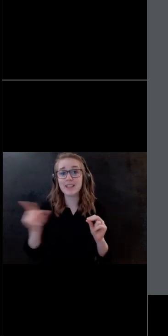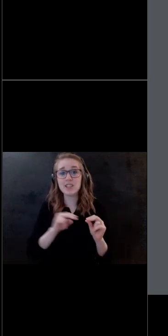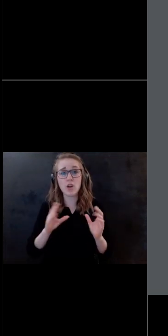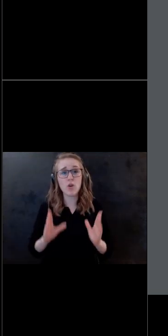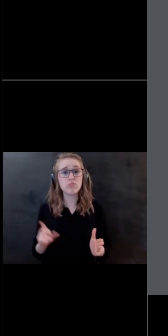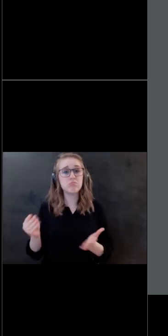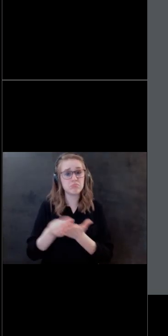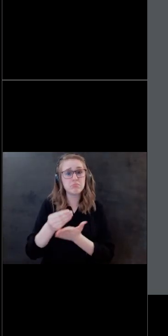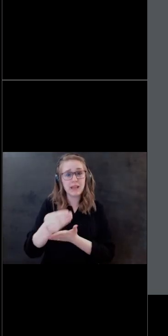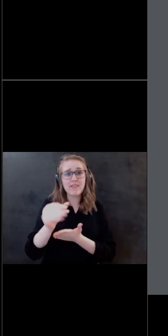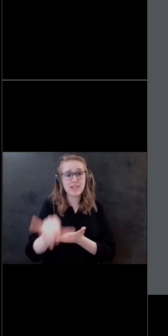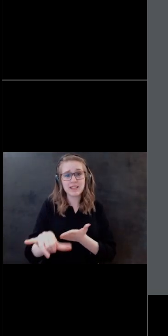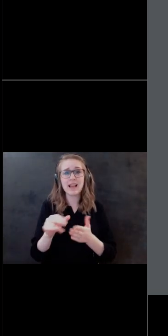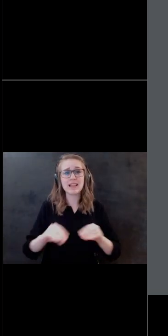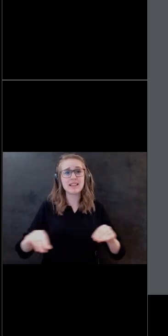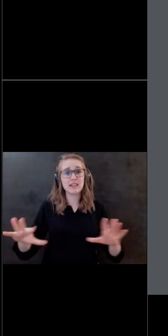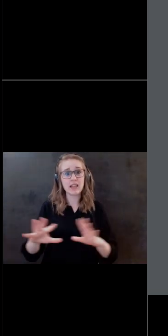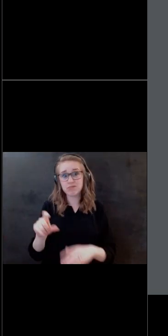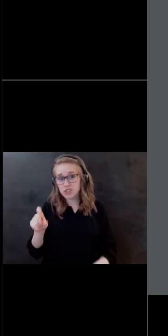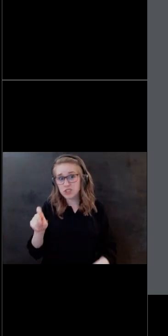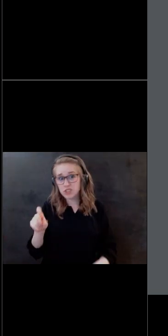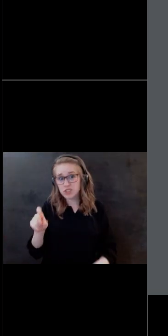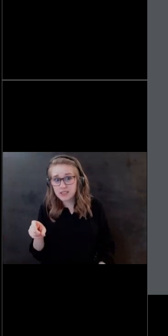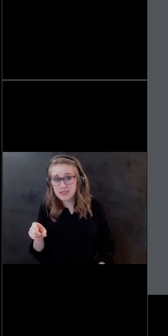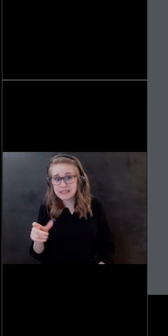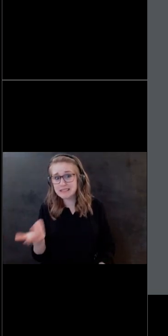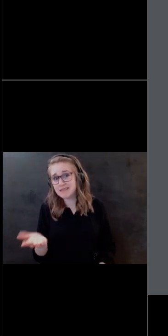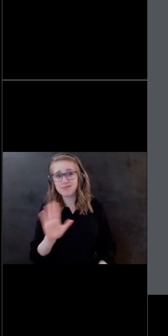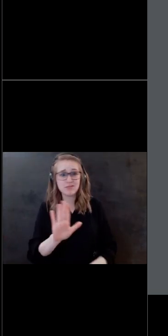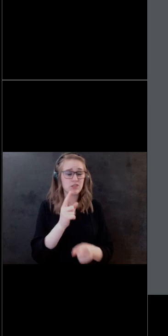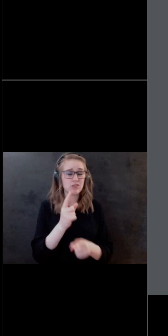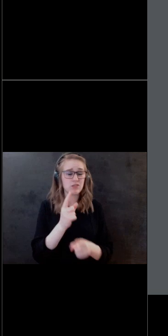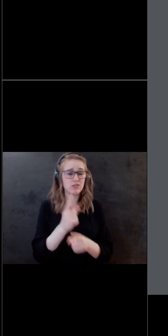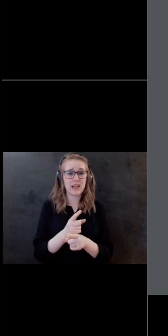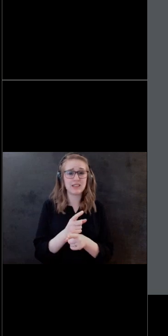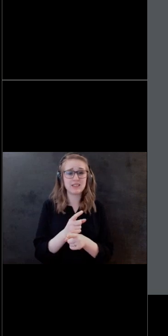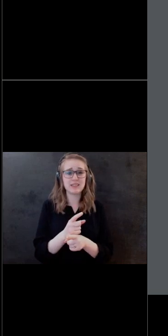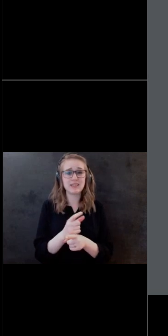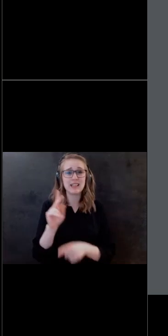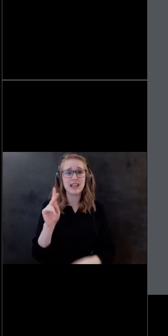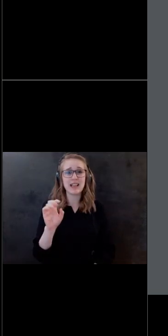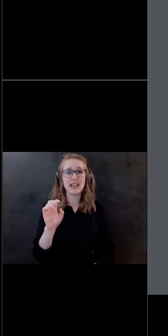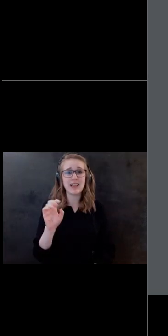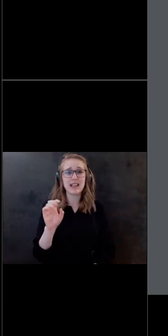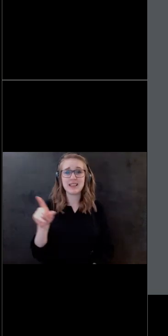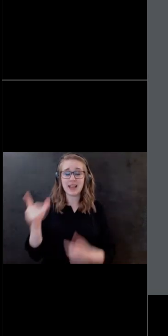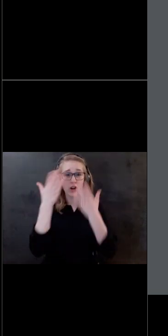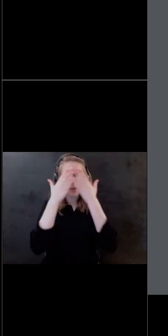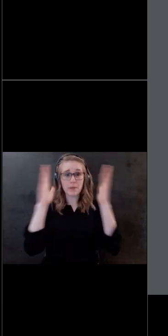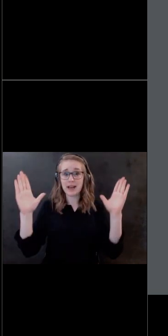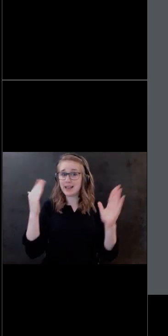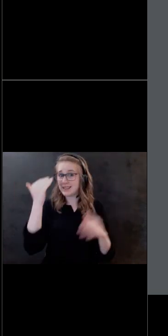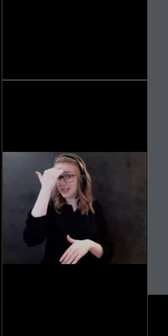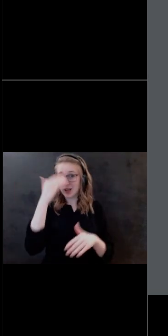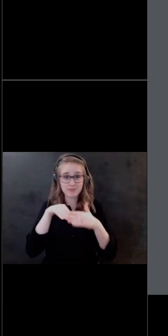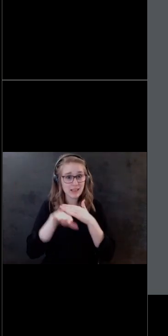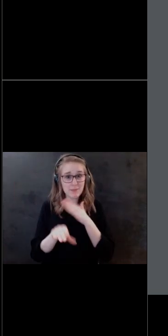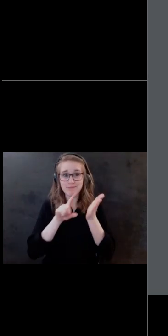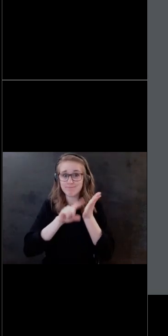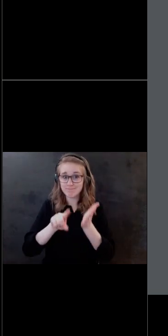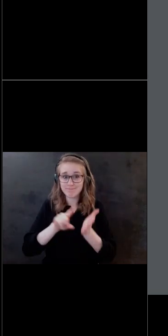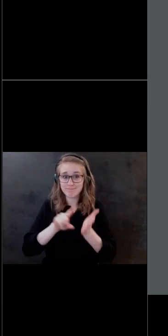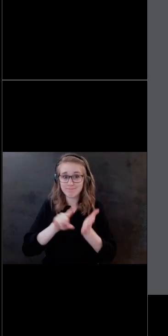for that land. Should they have, you know, you're right, Commissioner Kelly, they had open eyes. They came in, they did their due diligence.